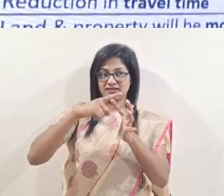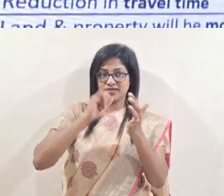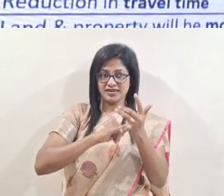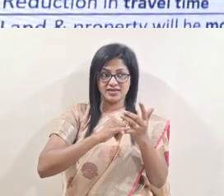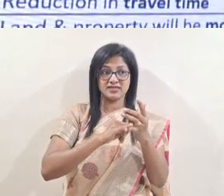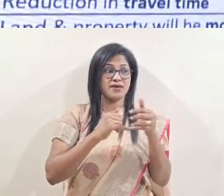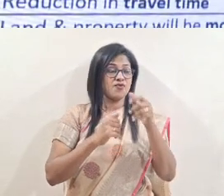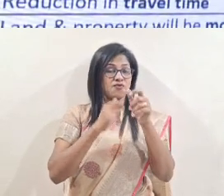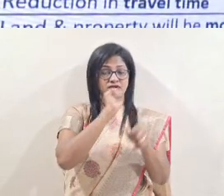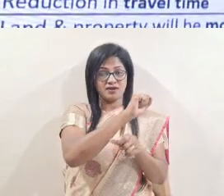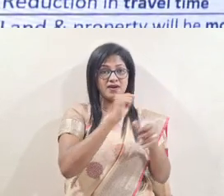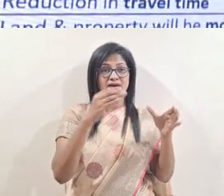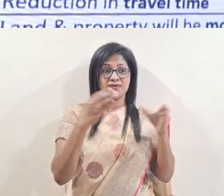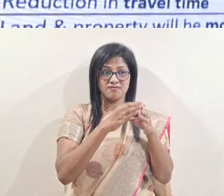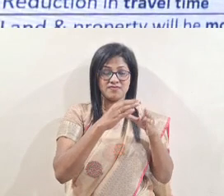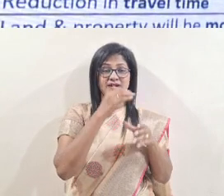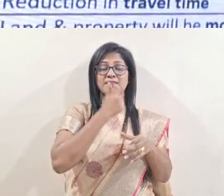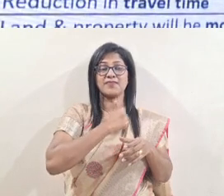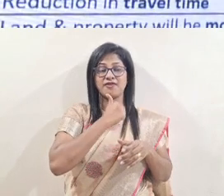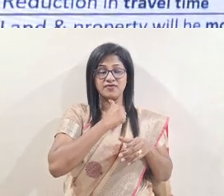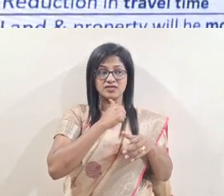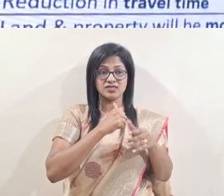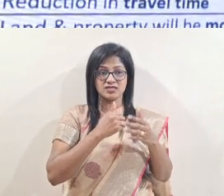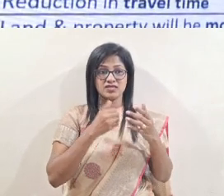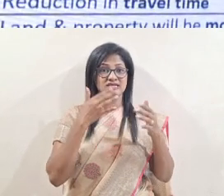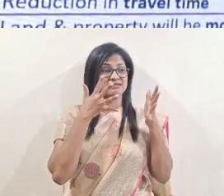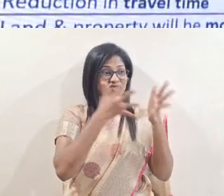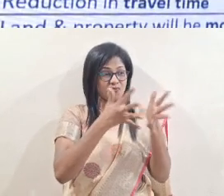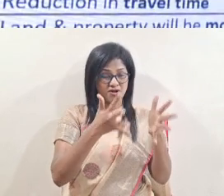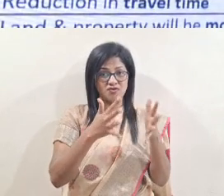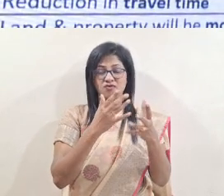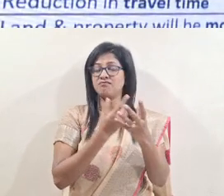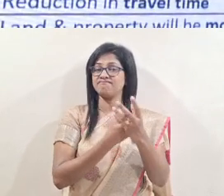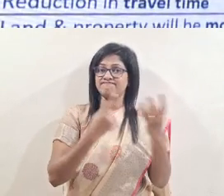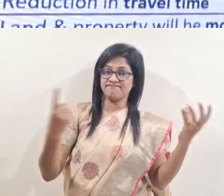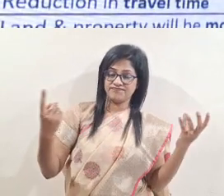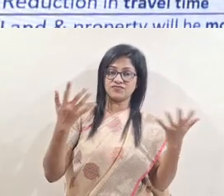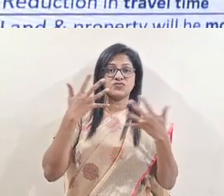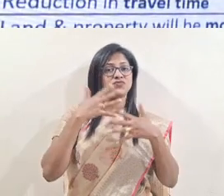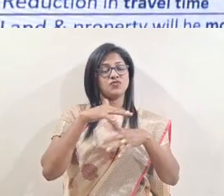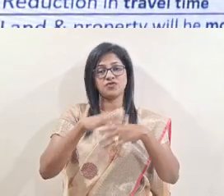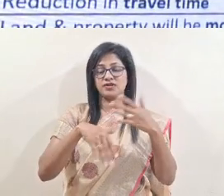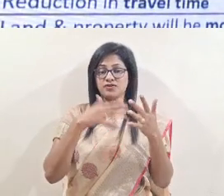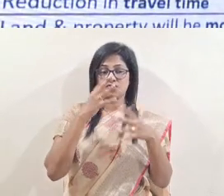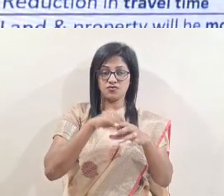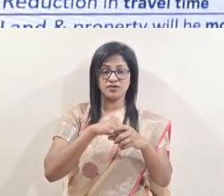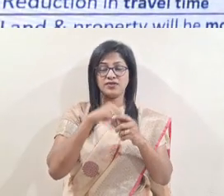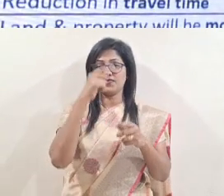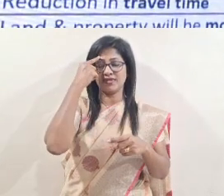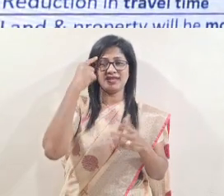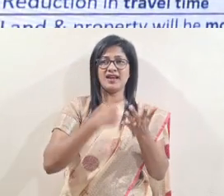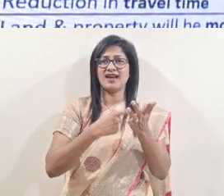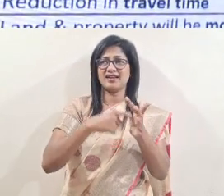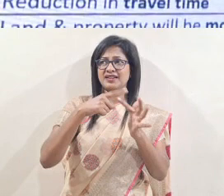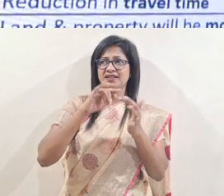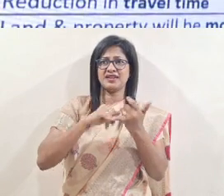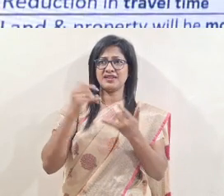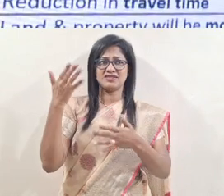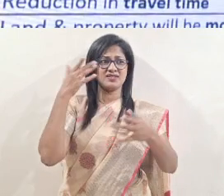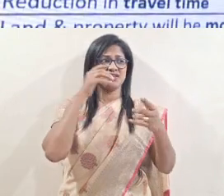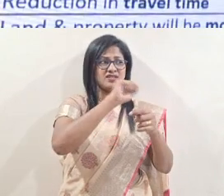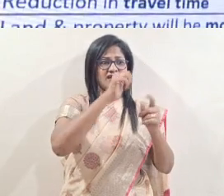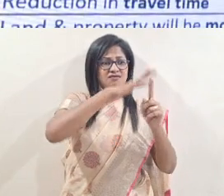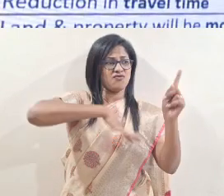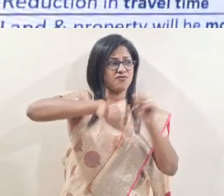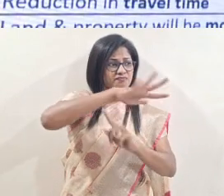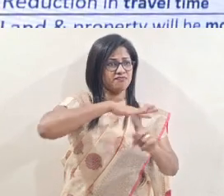or RRTS has ruined the aesthetics, which means people don't perceive that the introduction of RRTS in the region has affected the neighborhood aesthetics or